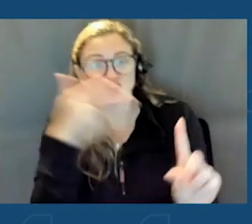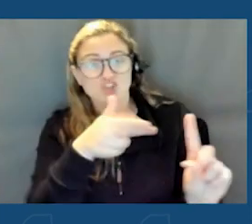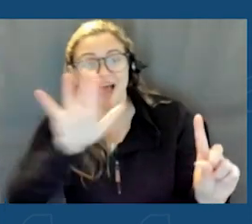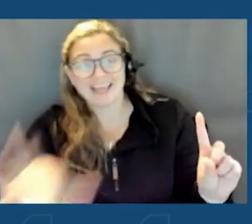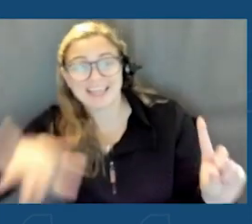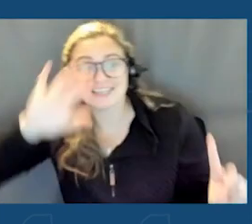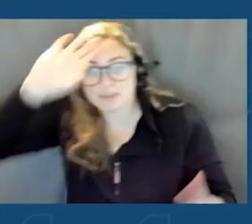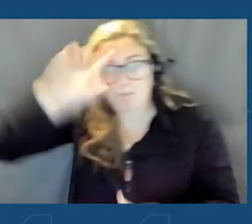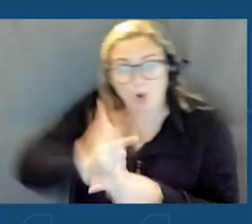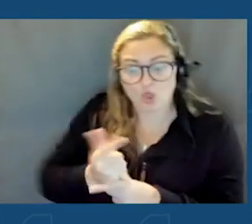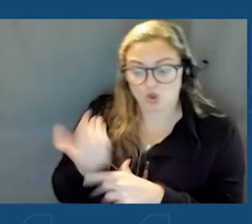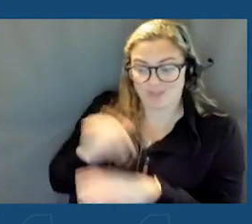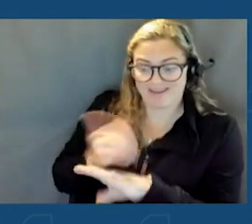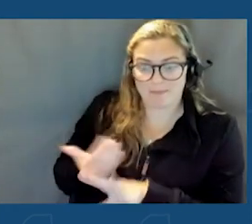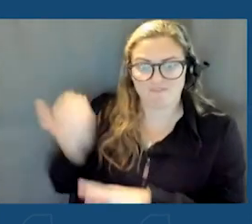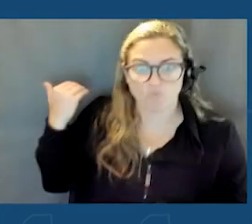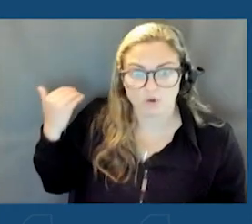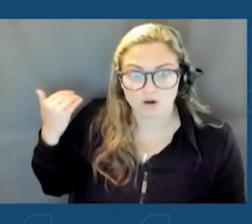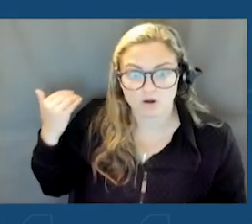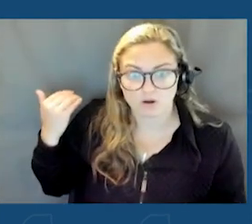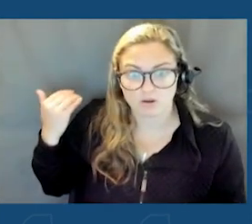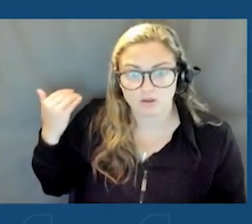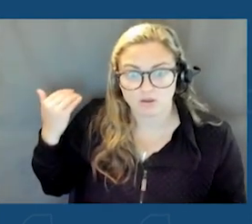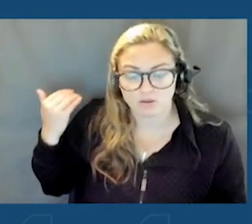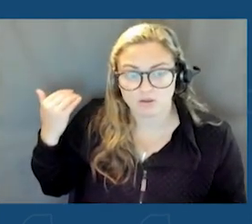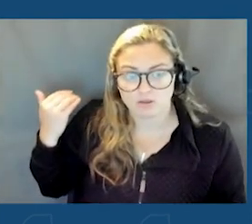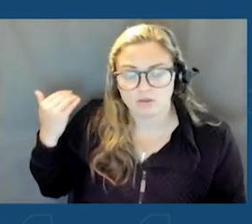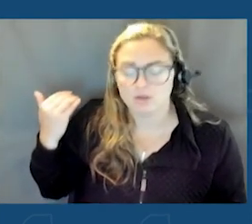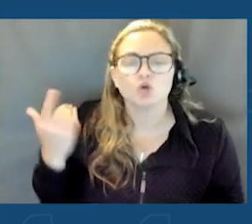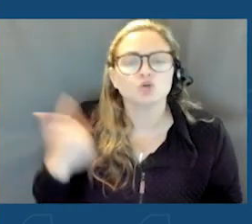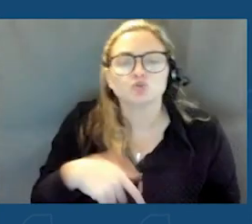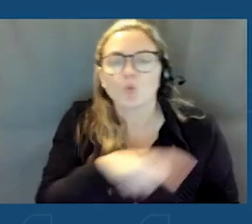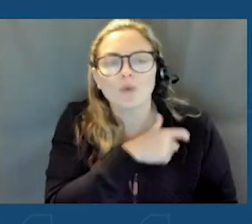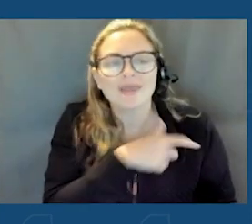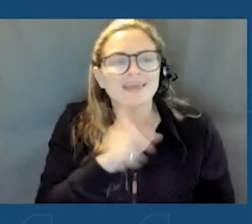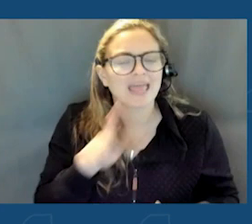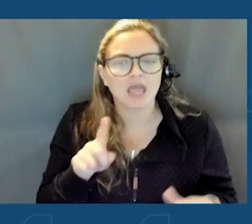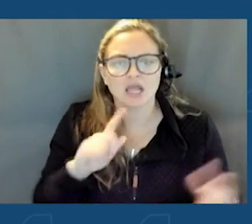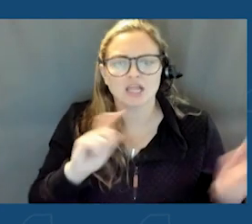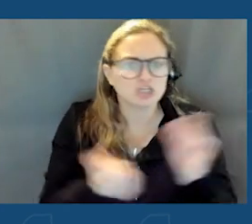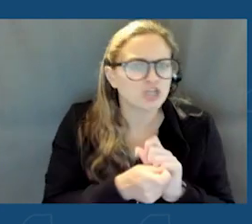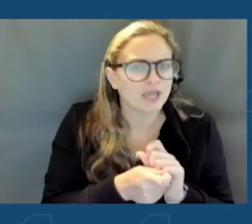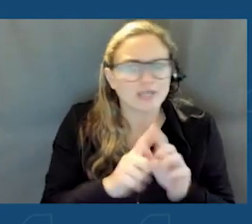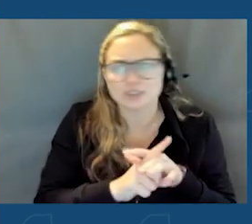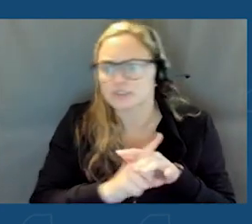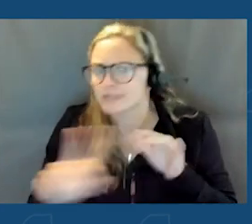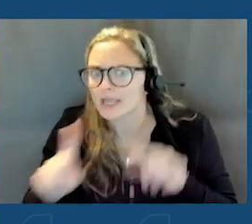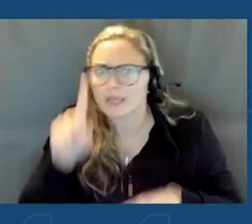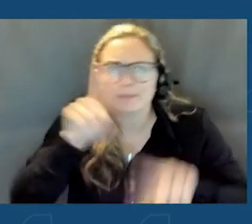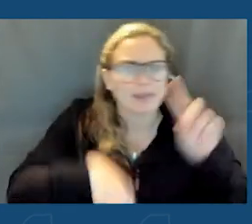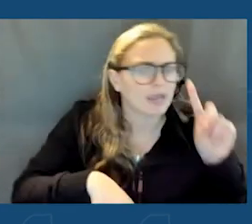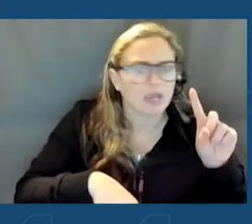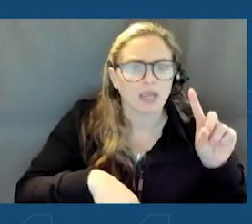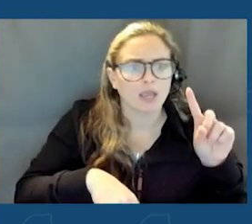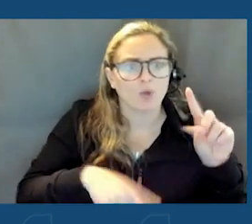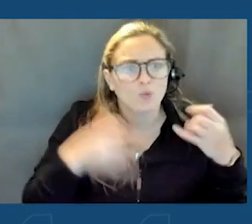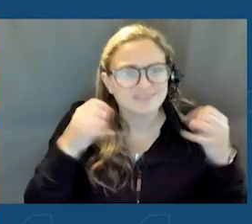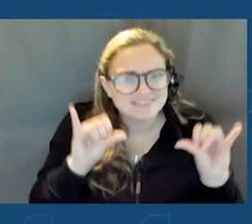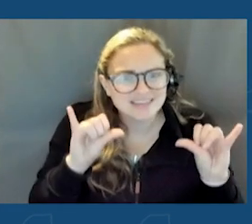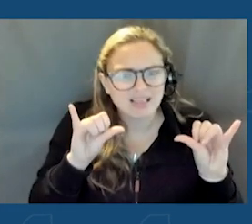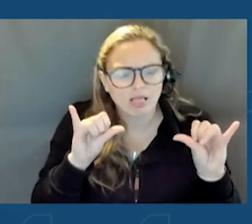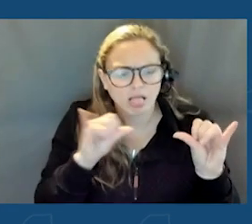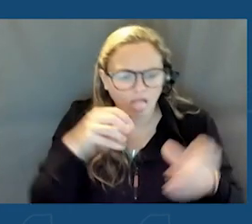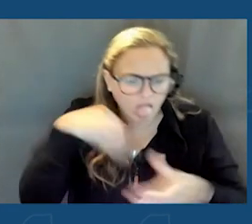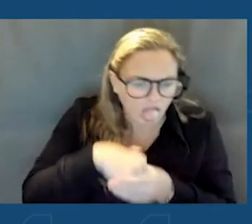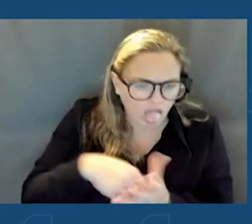is just how, again, back to, we don't get to turn the page, we don't get to escape, like, we're just in